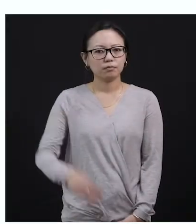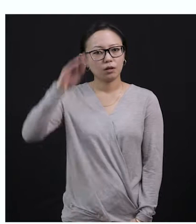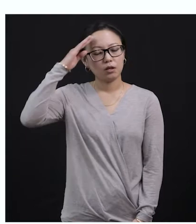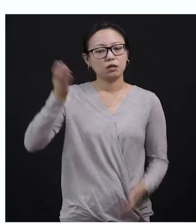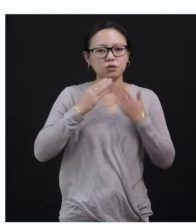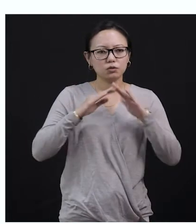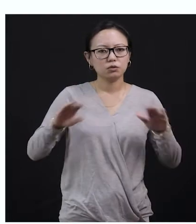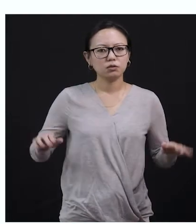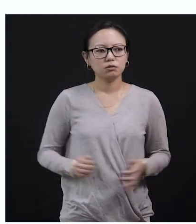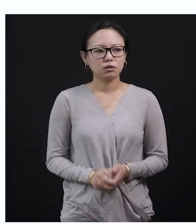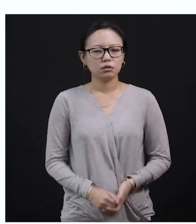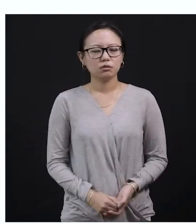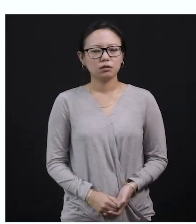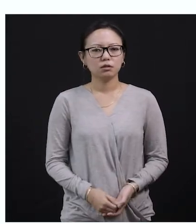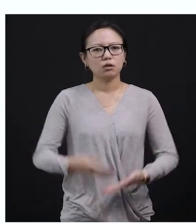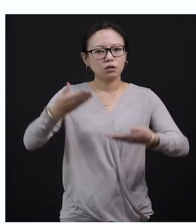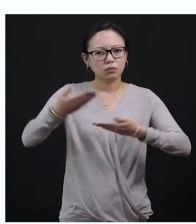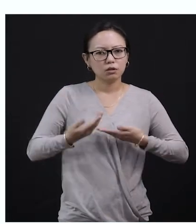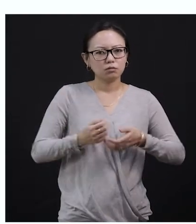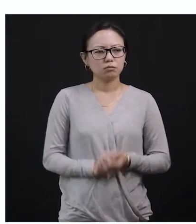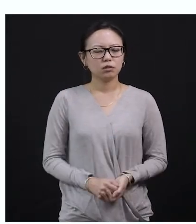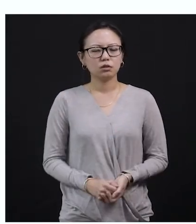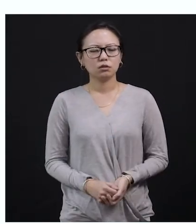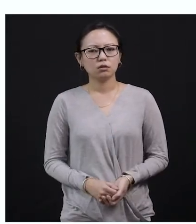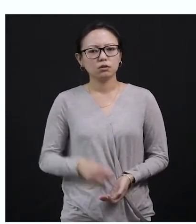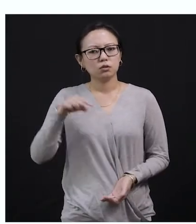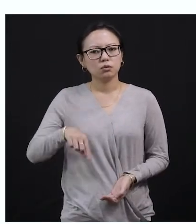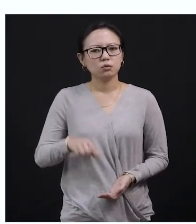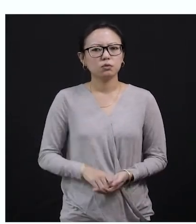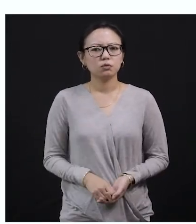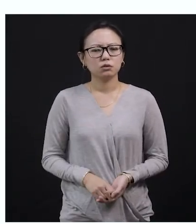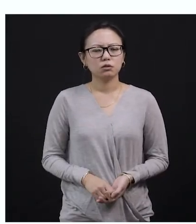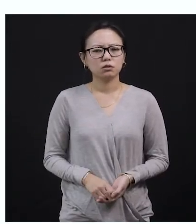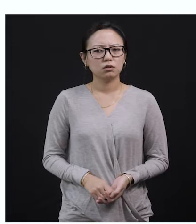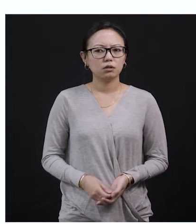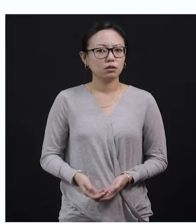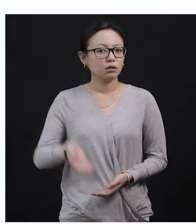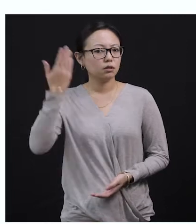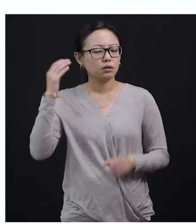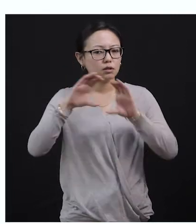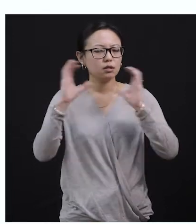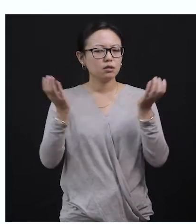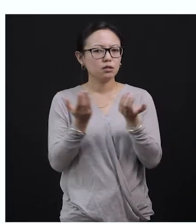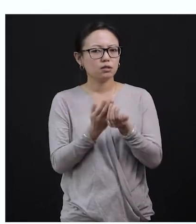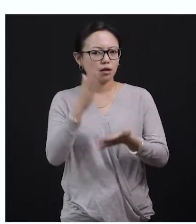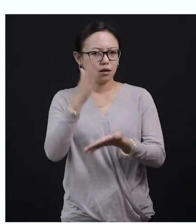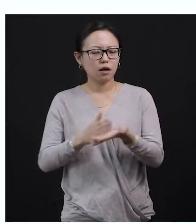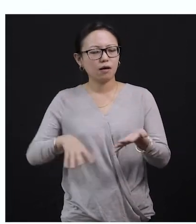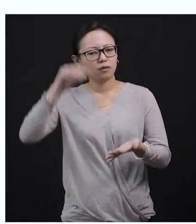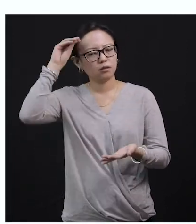Hello students of class 6, welcome back. Today we are going to cover up the remaining portion of chapter